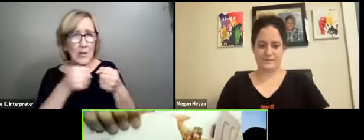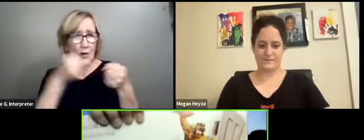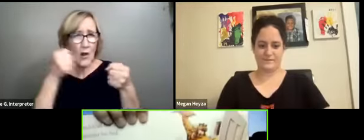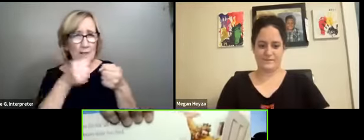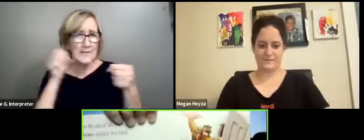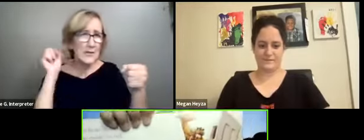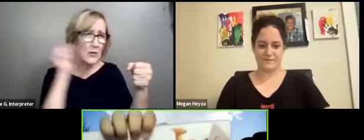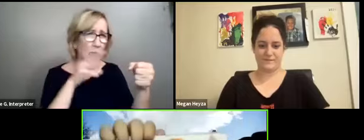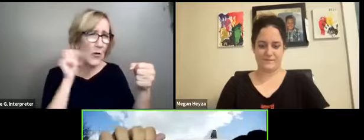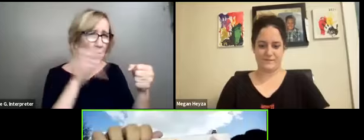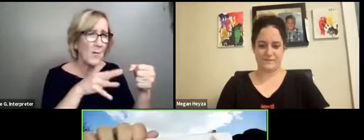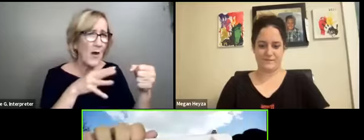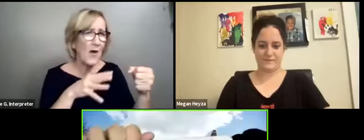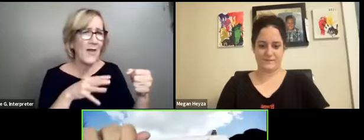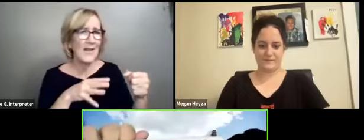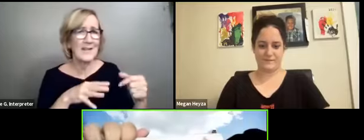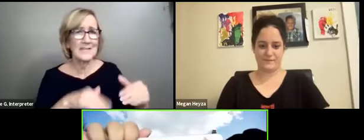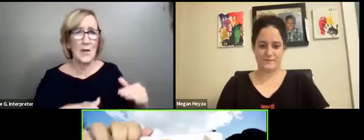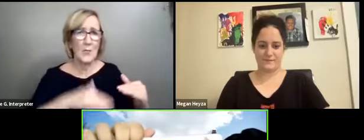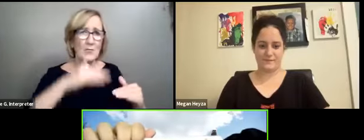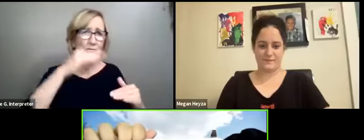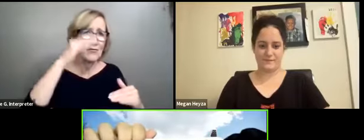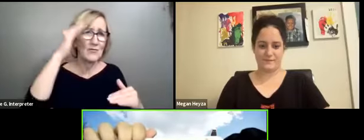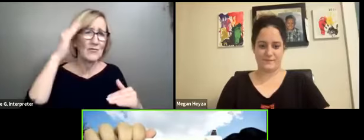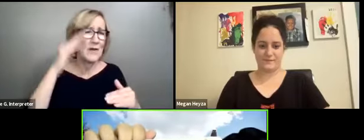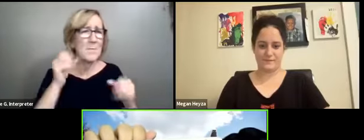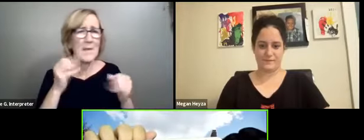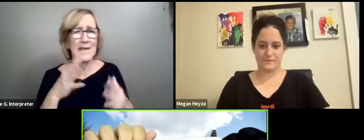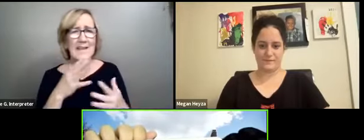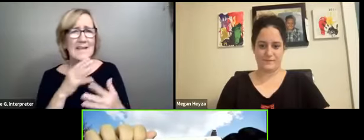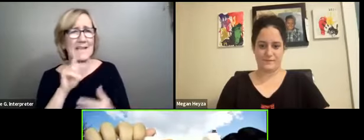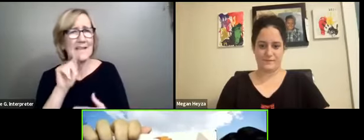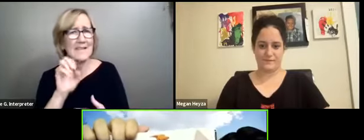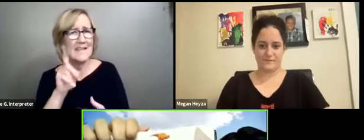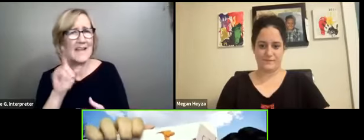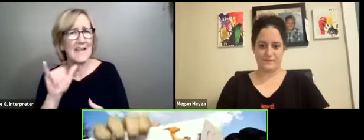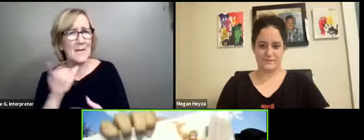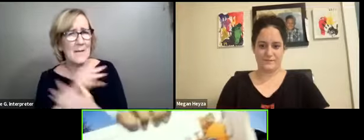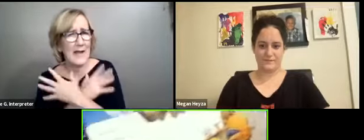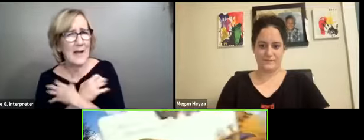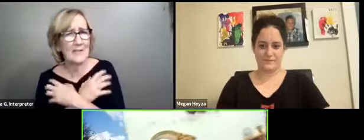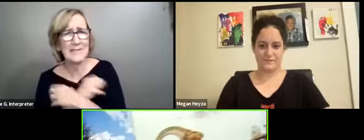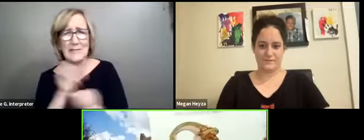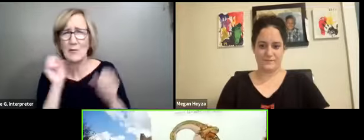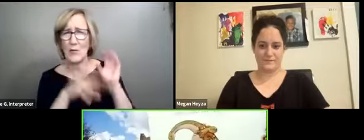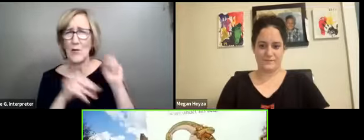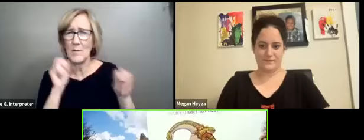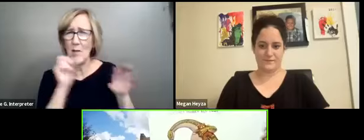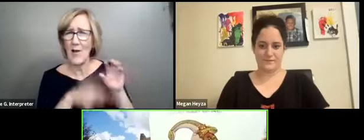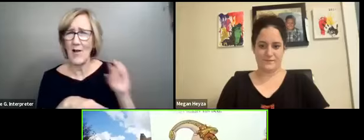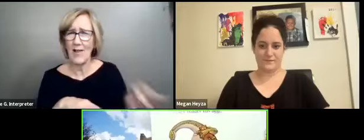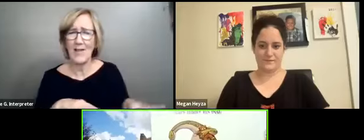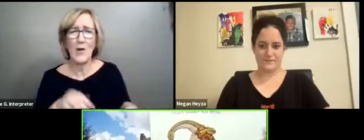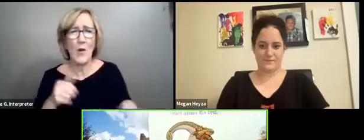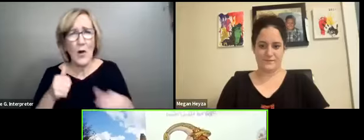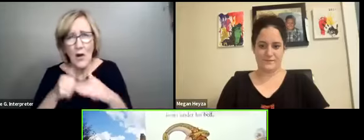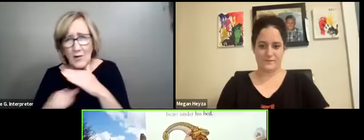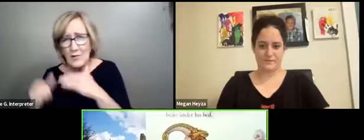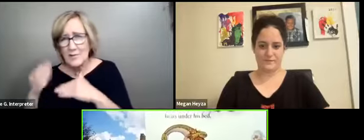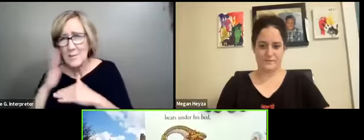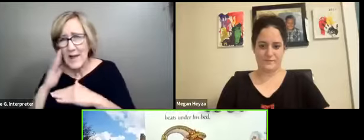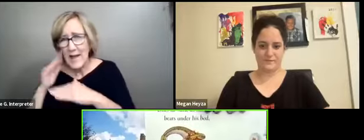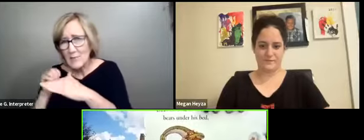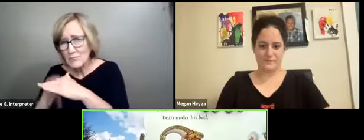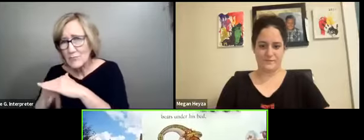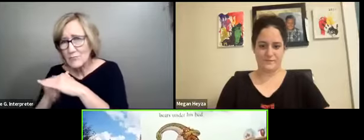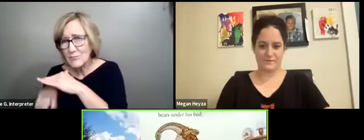see, got a whole bunch of teddy bears right there. Just throwing them all in there, or is he sticking them underneath his bed? Got a